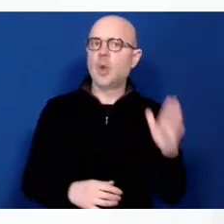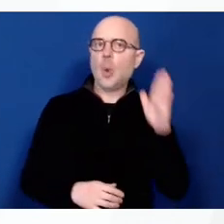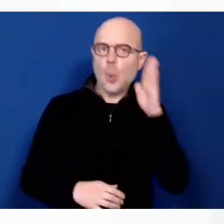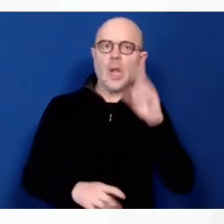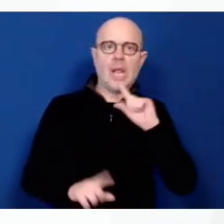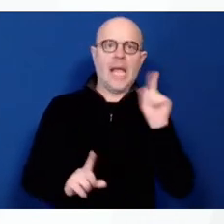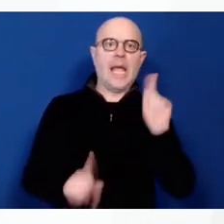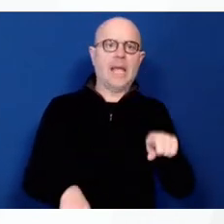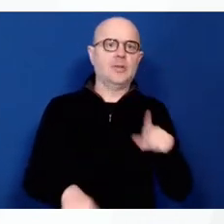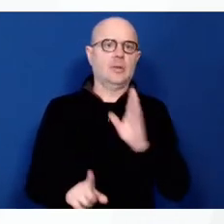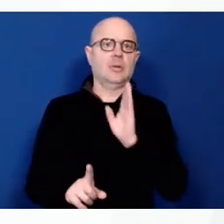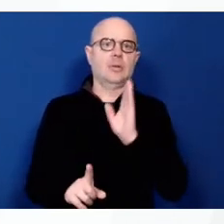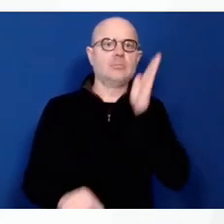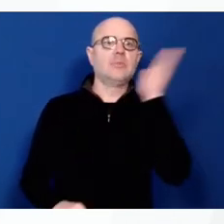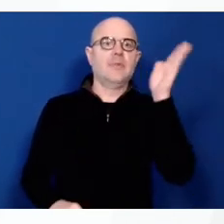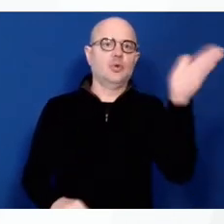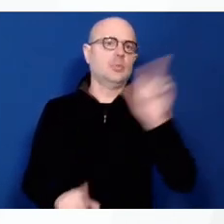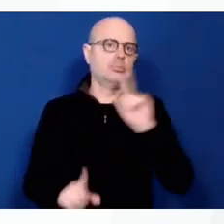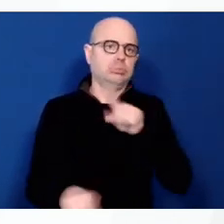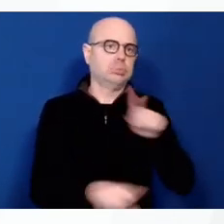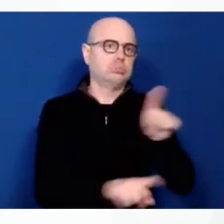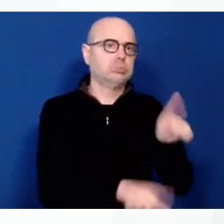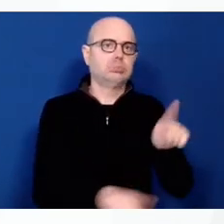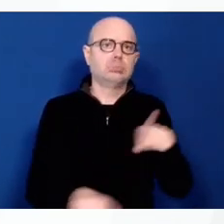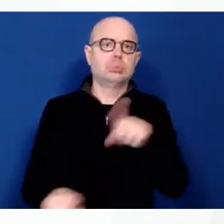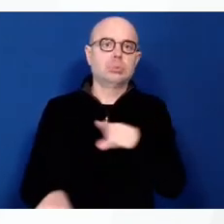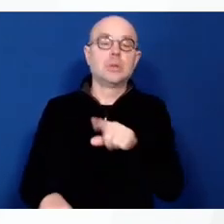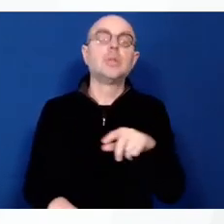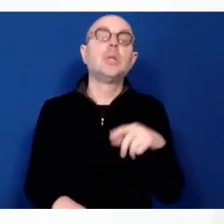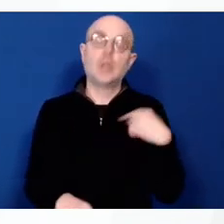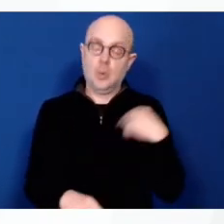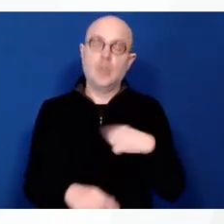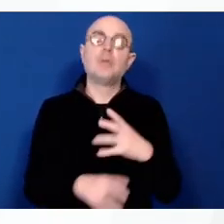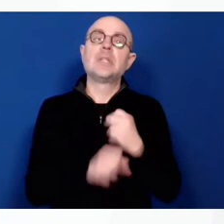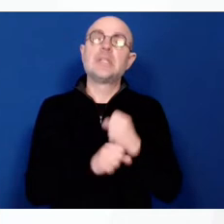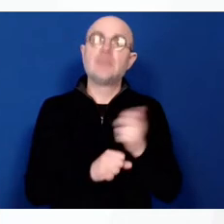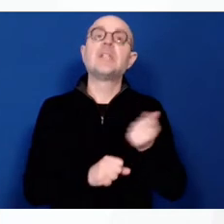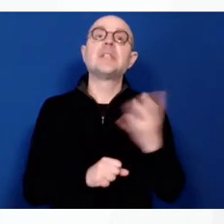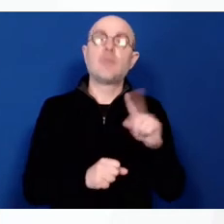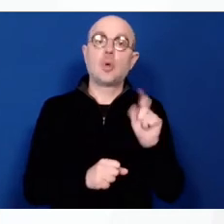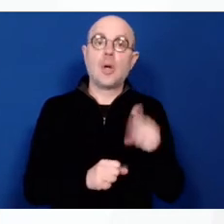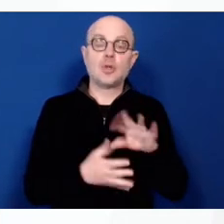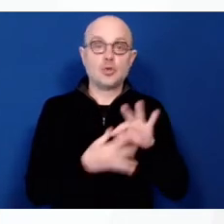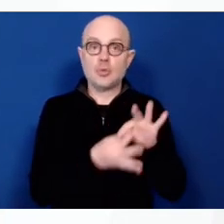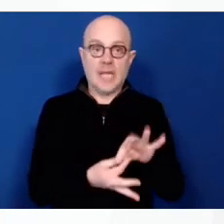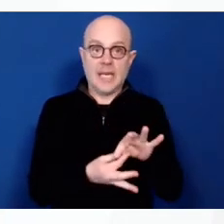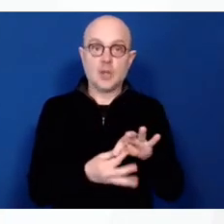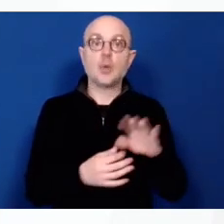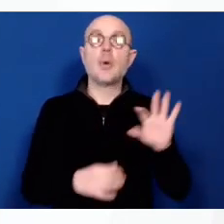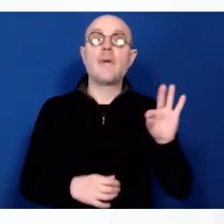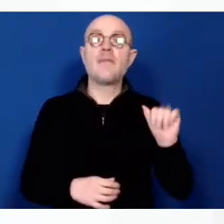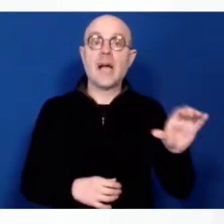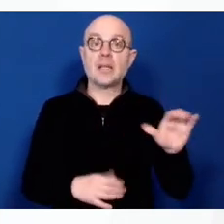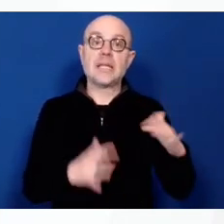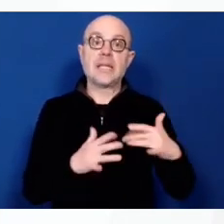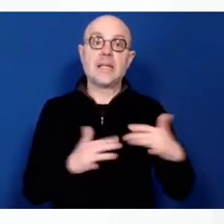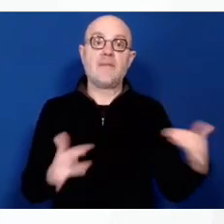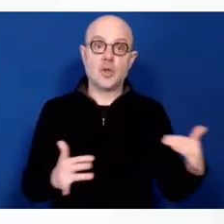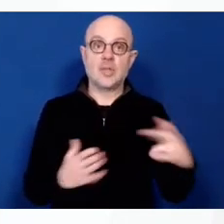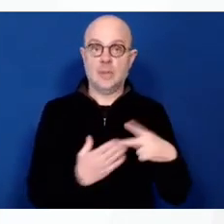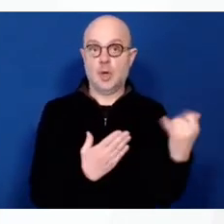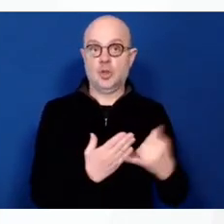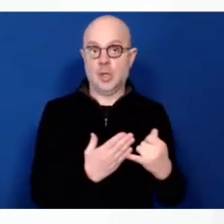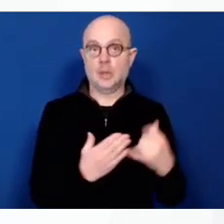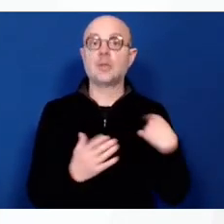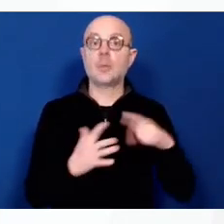directly. Now, we've received several questions regarding the Faculty Diversity Initiative, and so we'll begin our